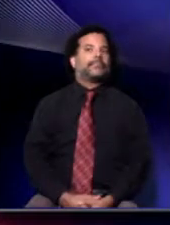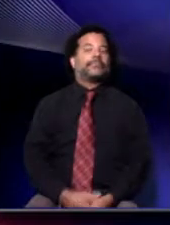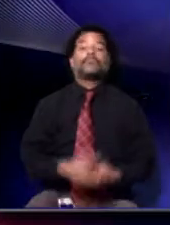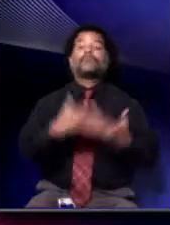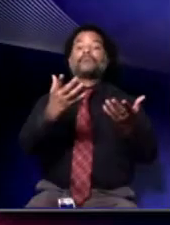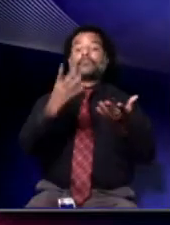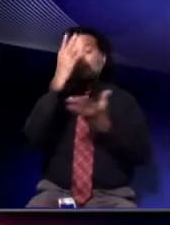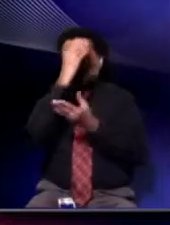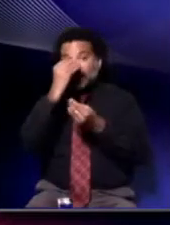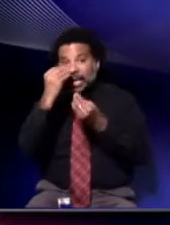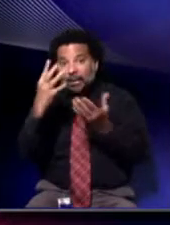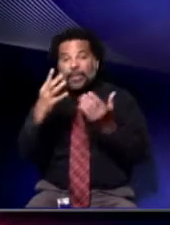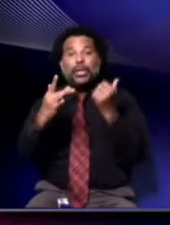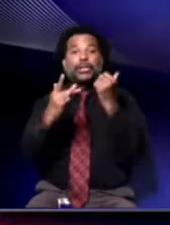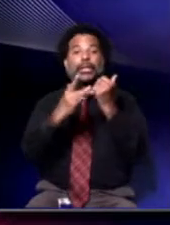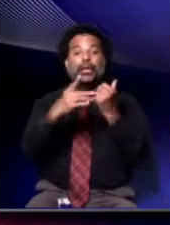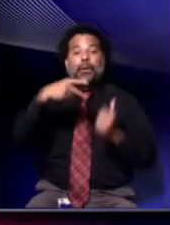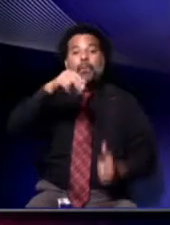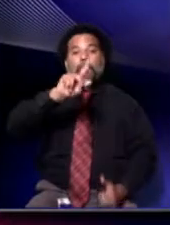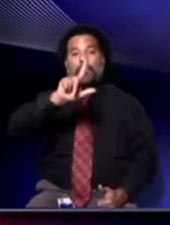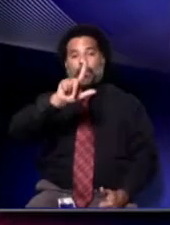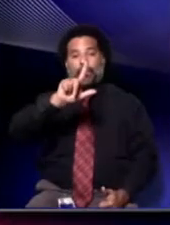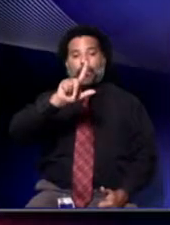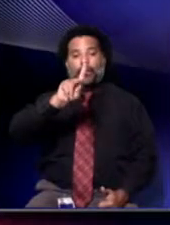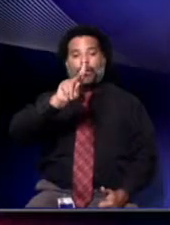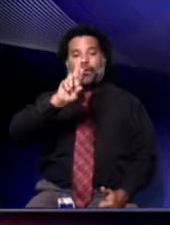Information and Technology, Paul Creasy.